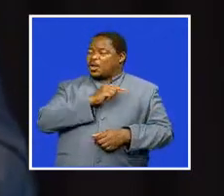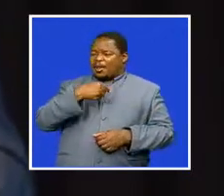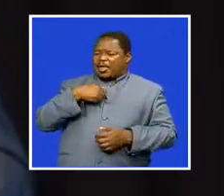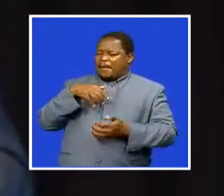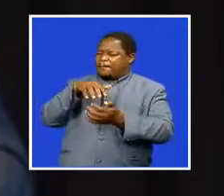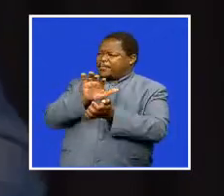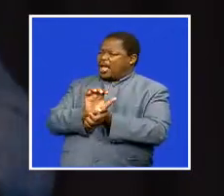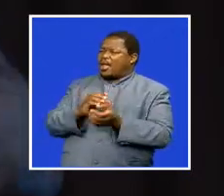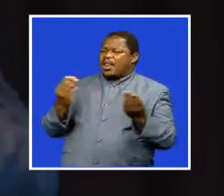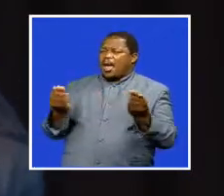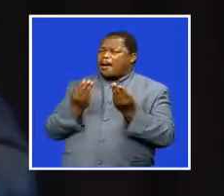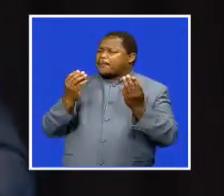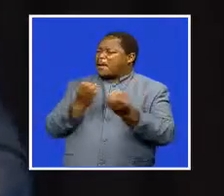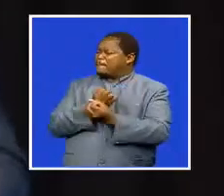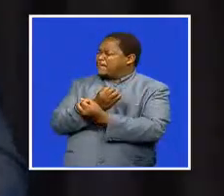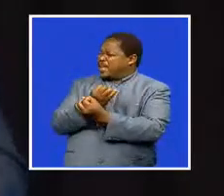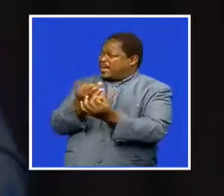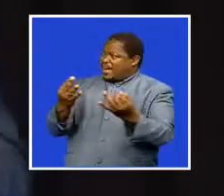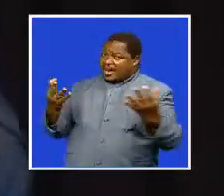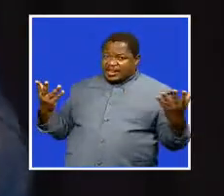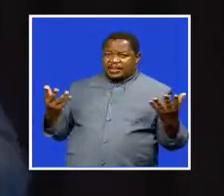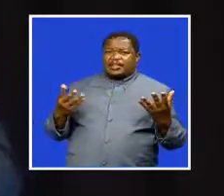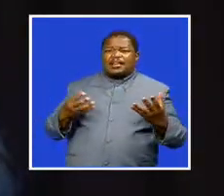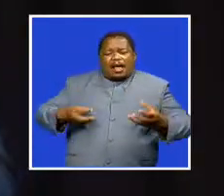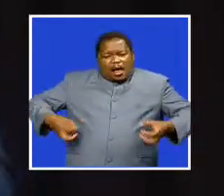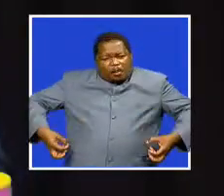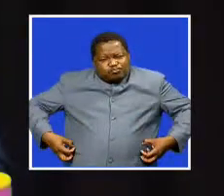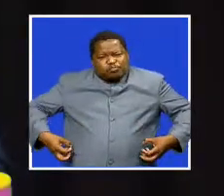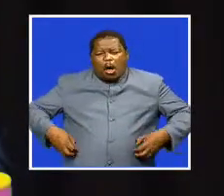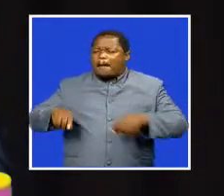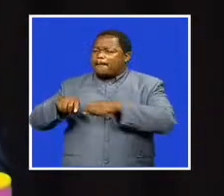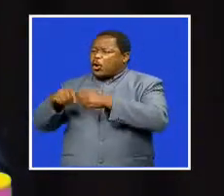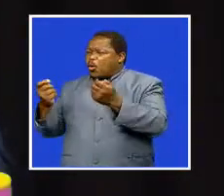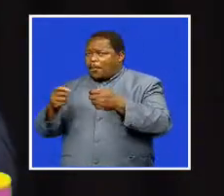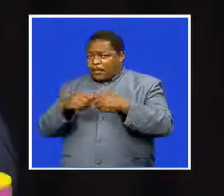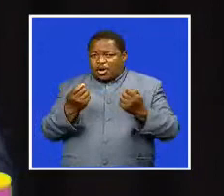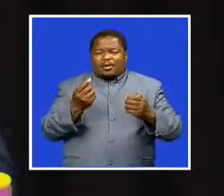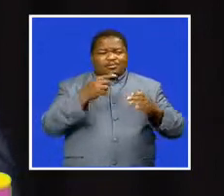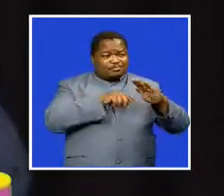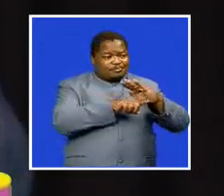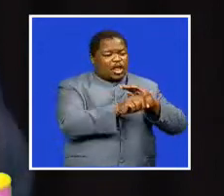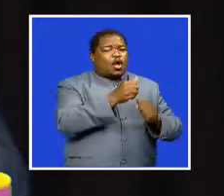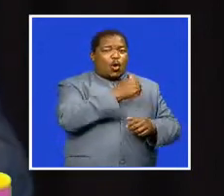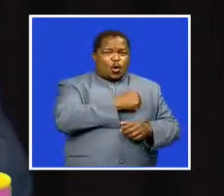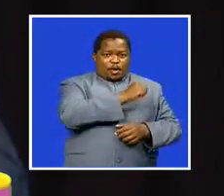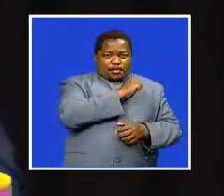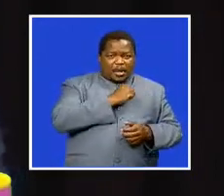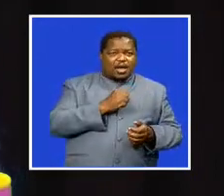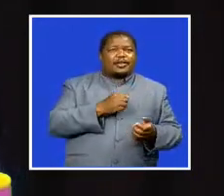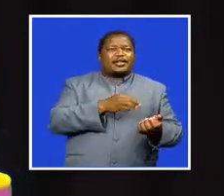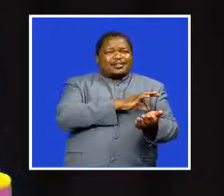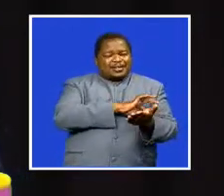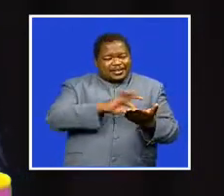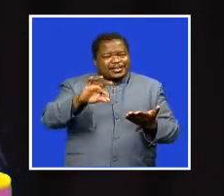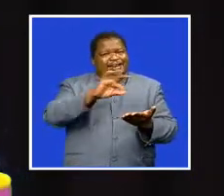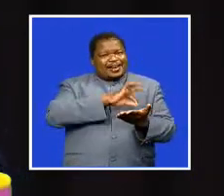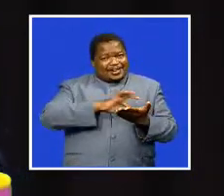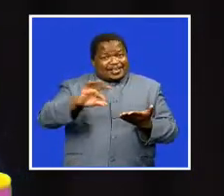lolu kangwane ngoba akusinto lebeyikhona iyanze kakhulu phambilini konke lokhu emaswati akhona